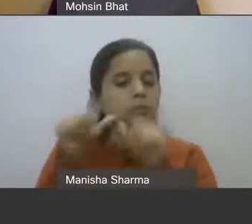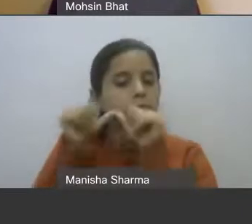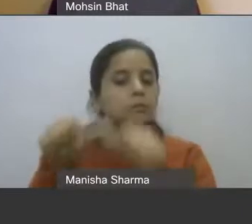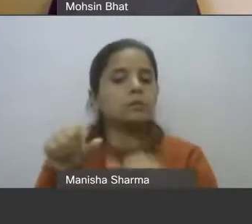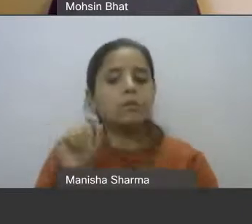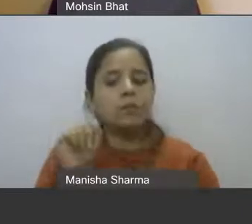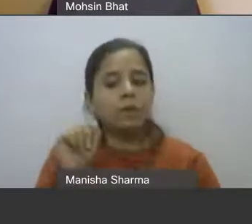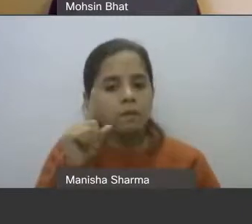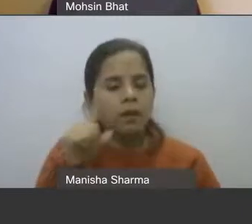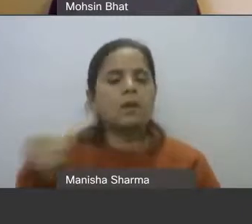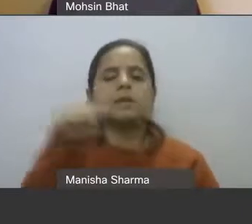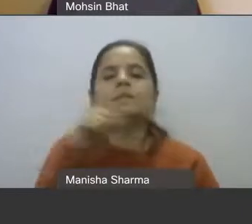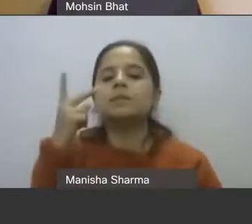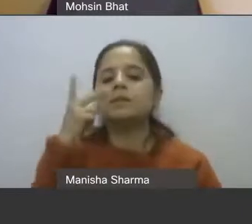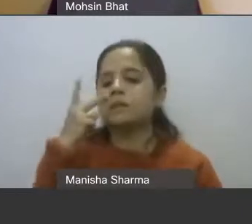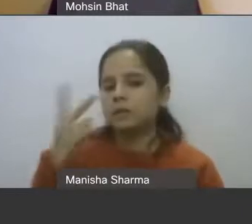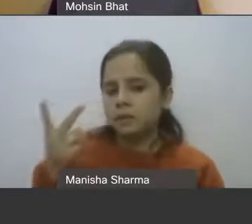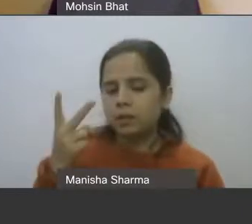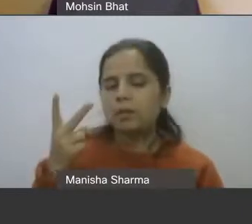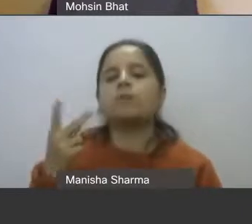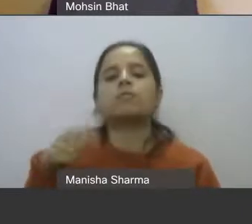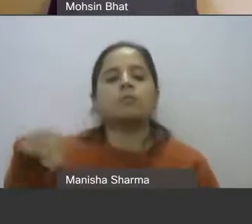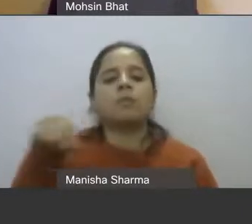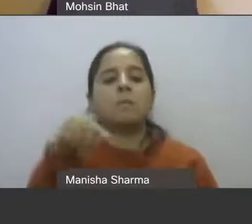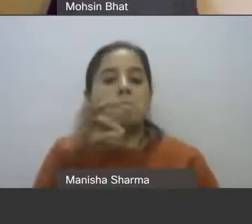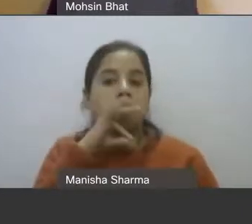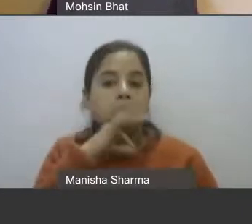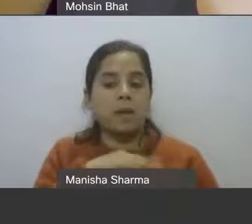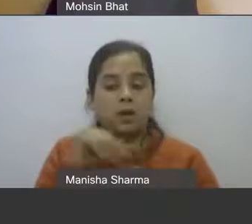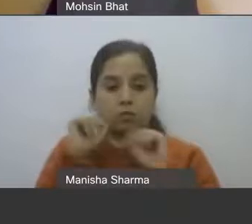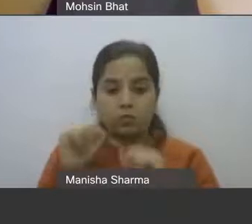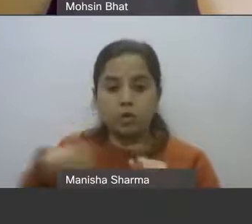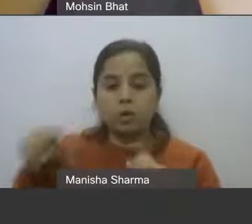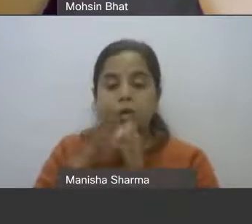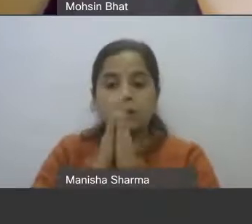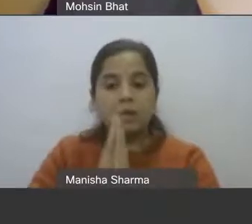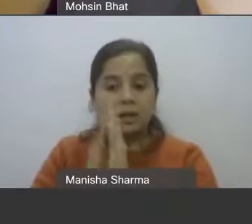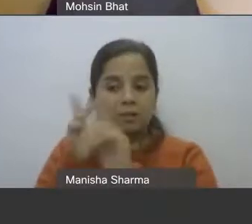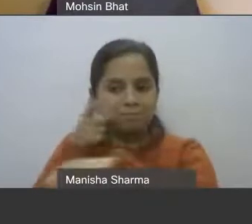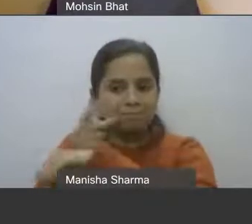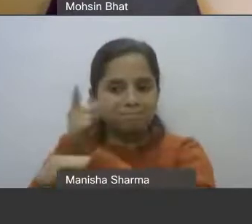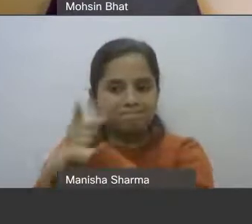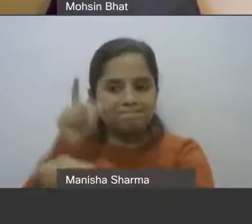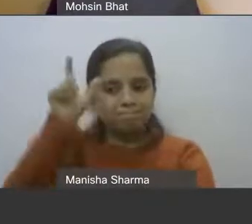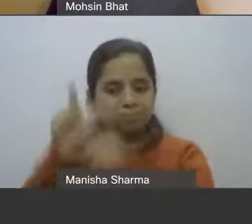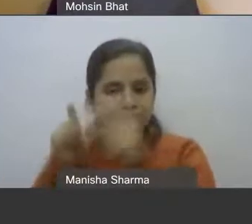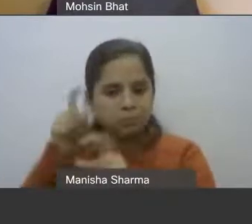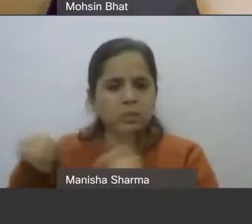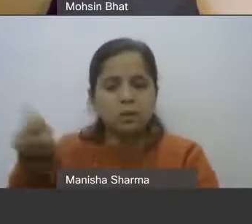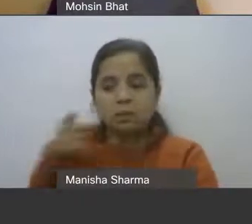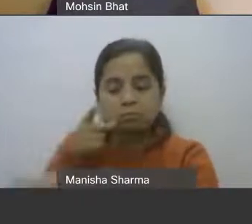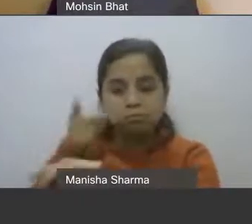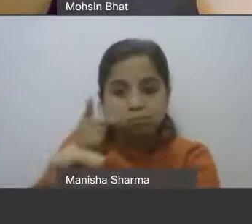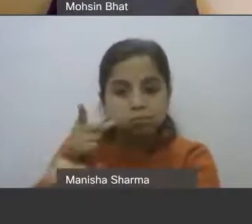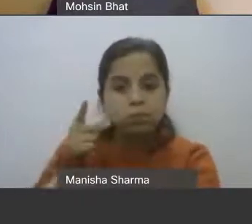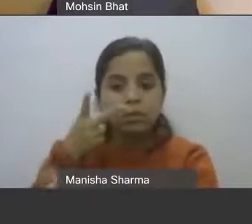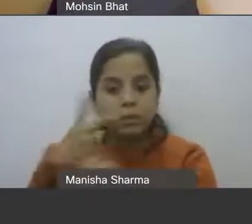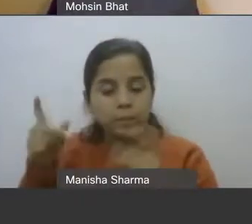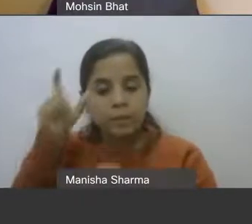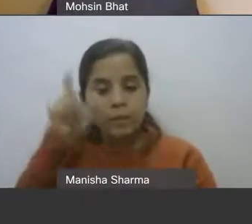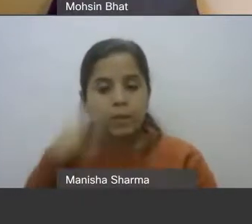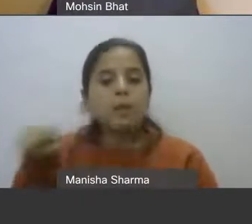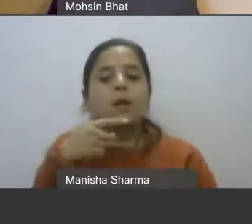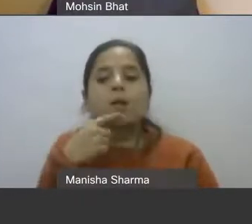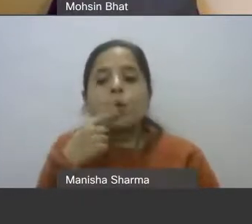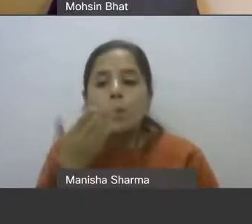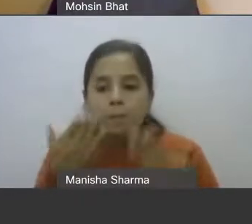is brought out in the sort of guise of benevolence is that it is religious persecution. And if religious persecution is the bona fide answer, and